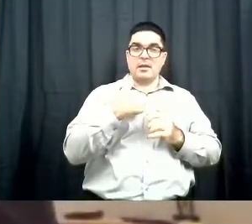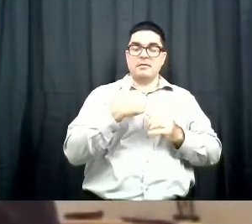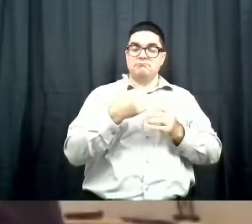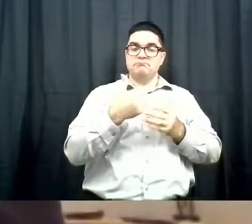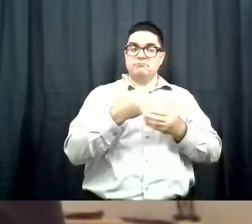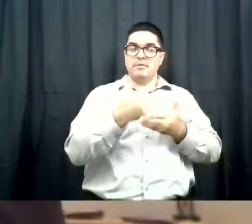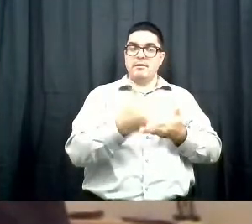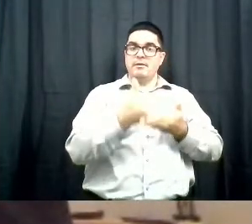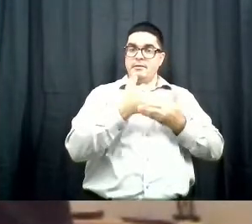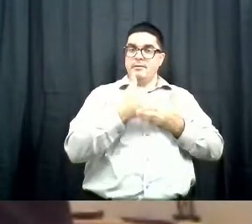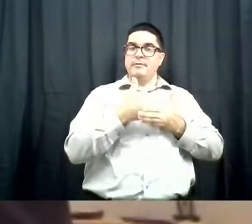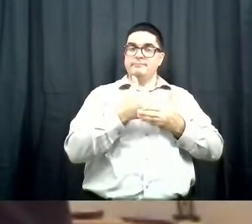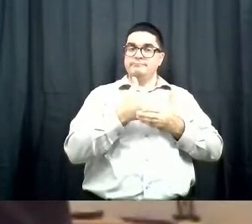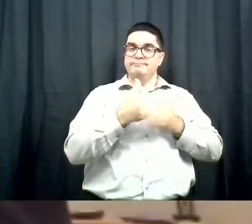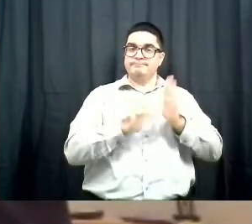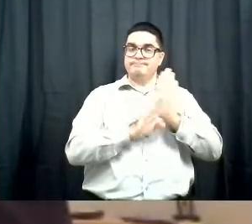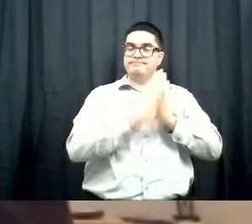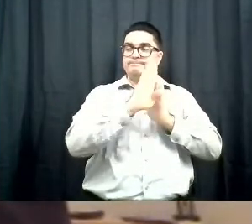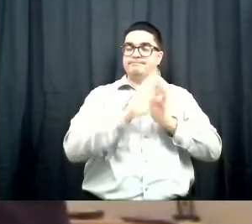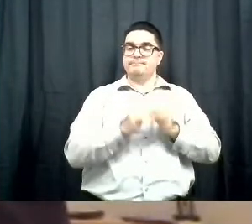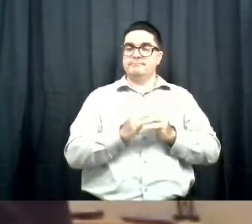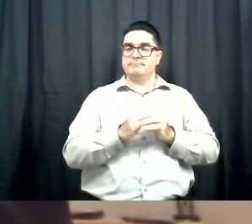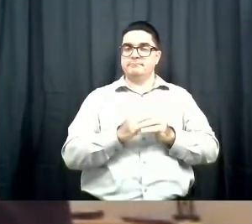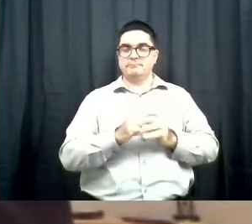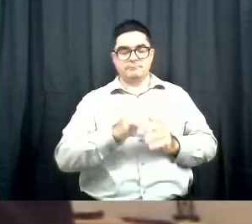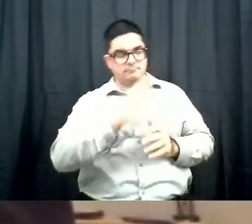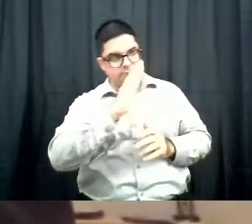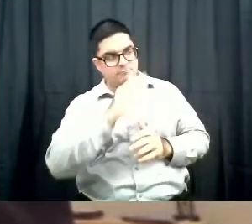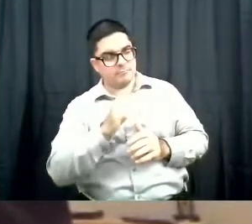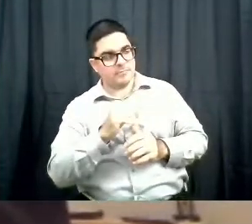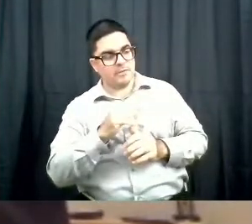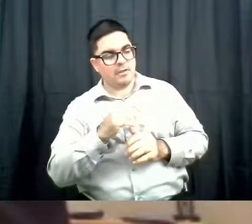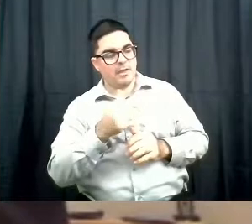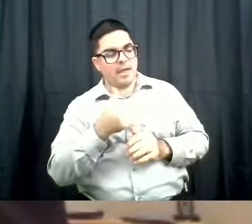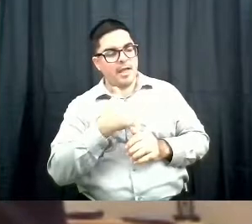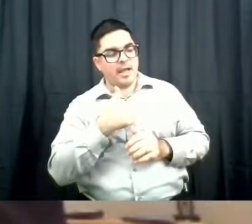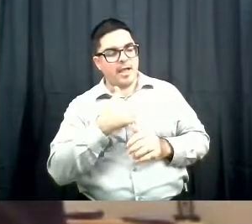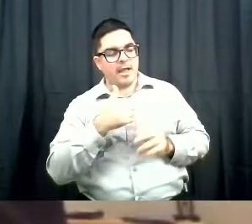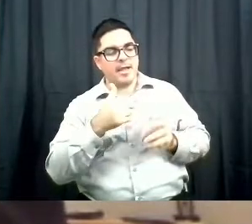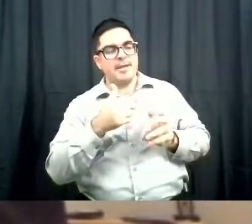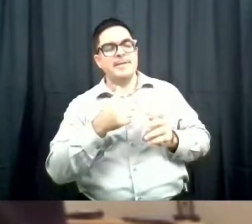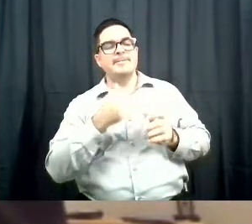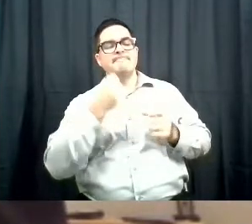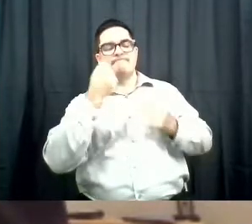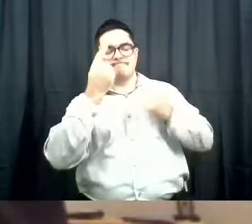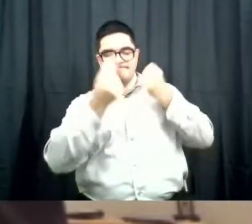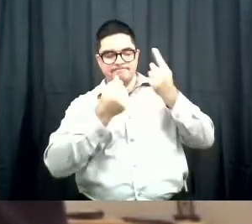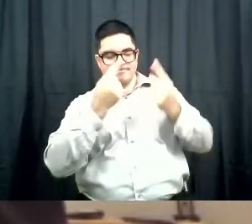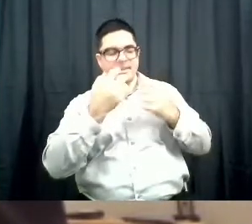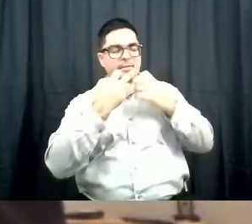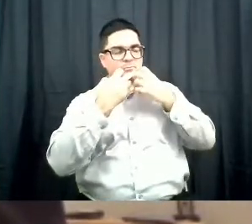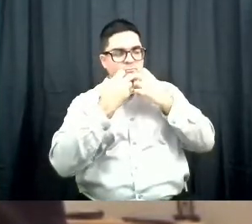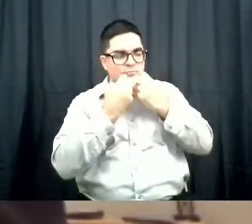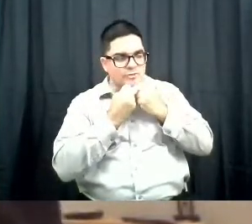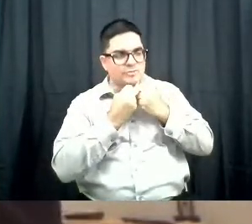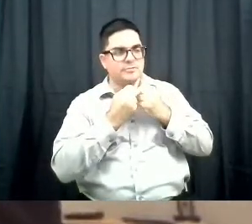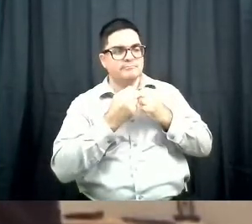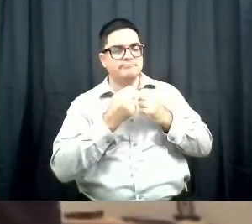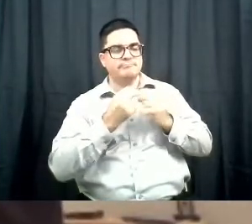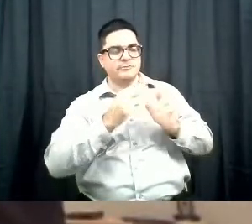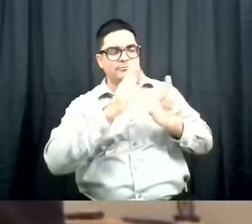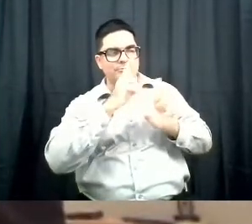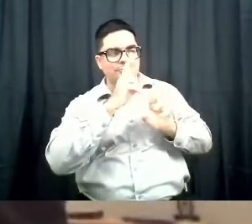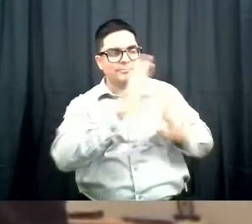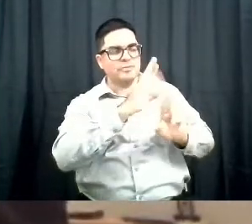I really appreciate and respect your passion and your expertise and all the work you put in.